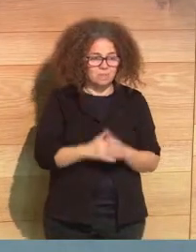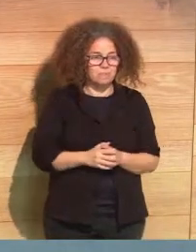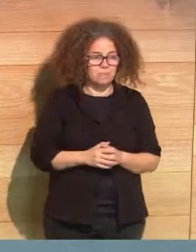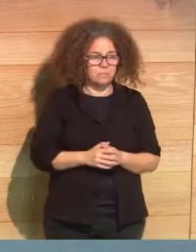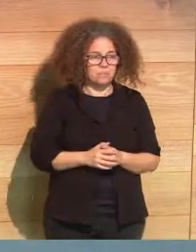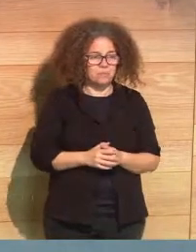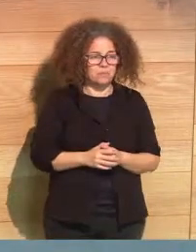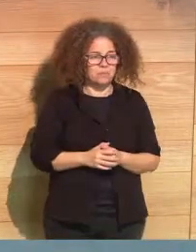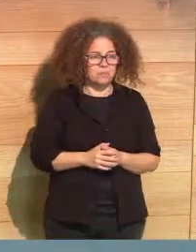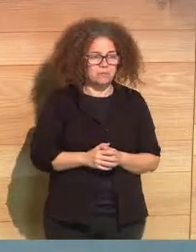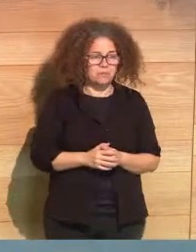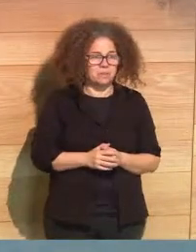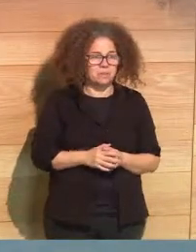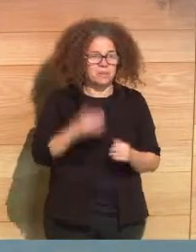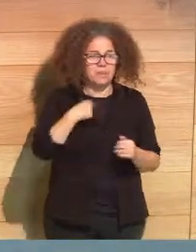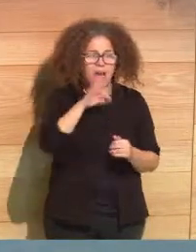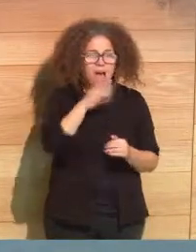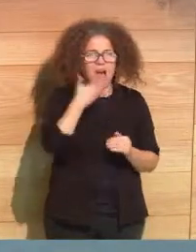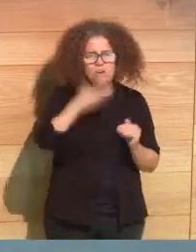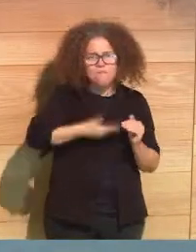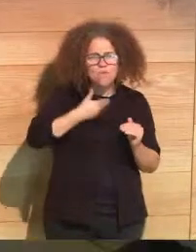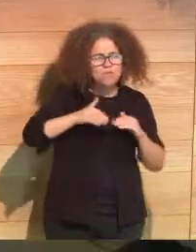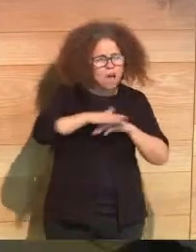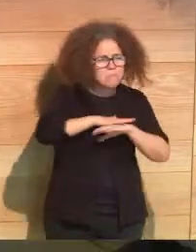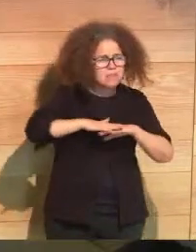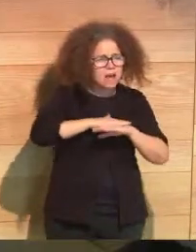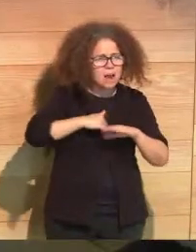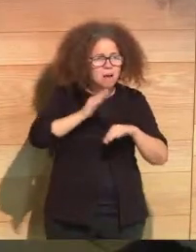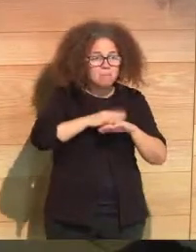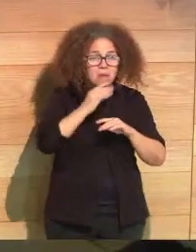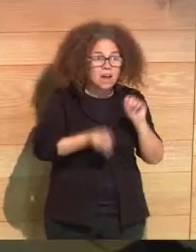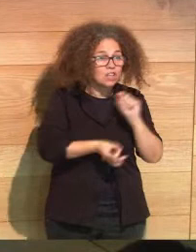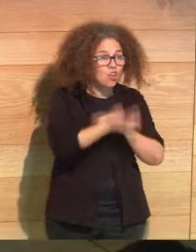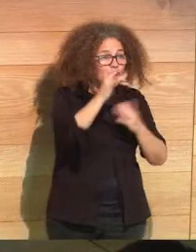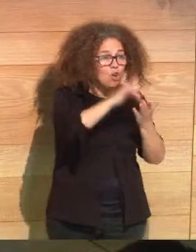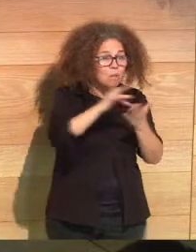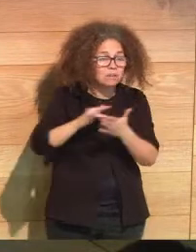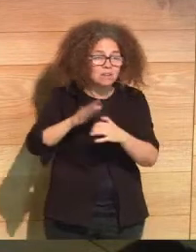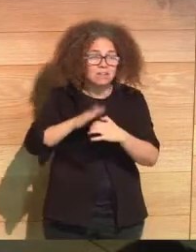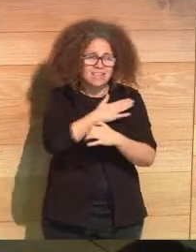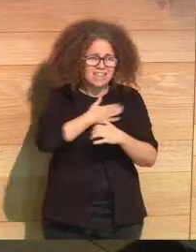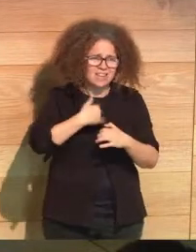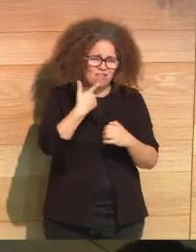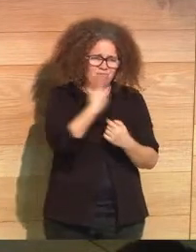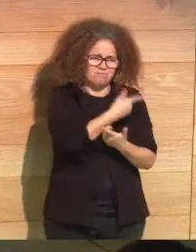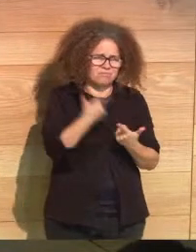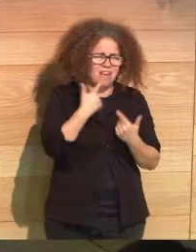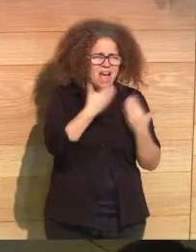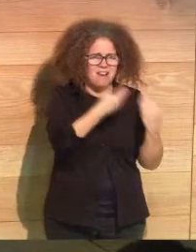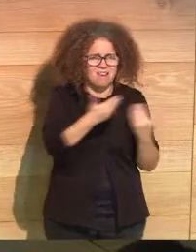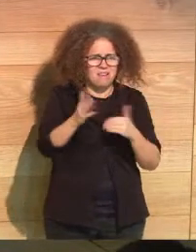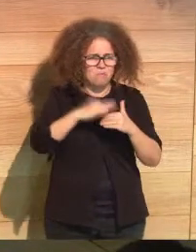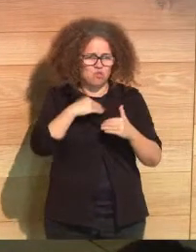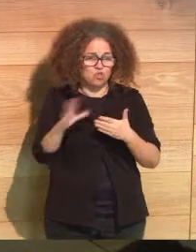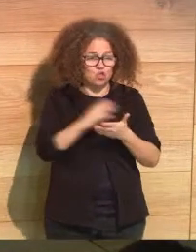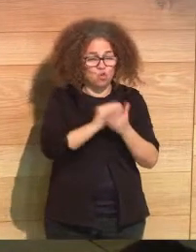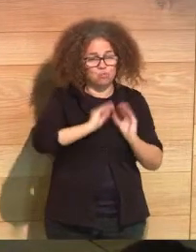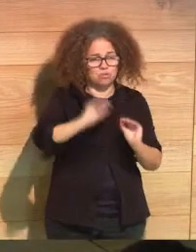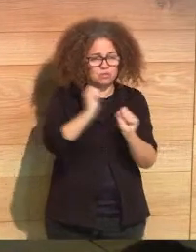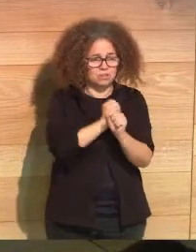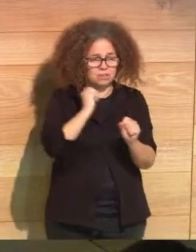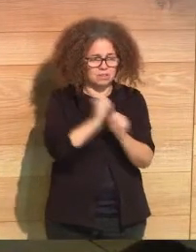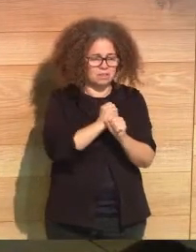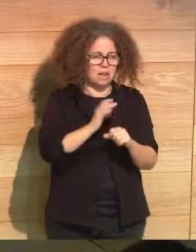of everything that happened, so I want to thank you again for like holding everything together with all of us.